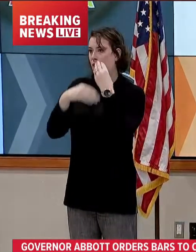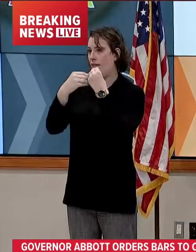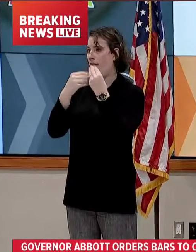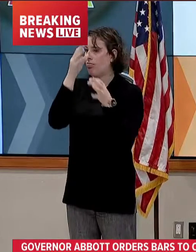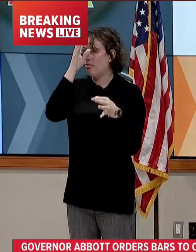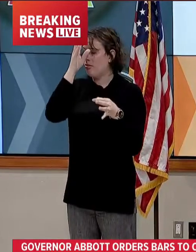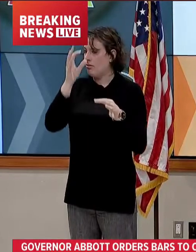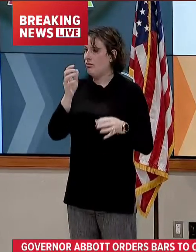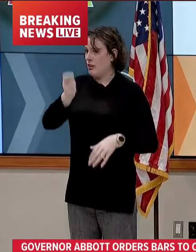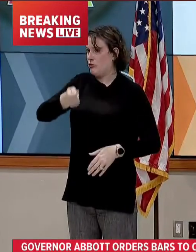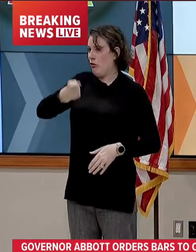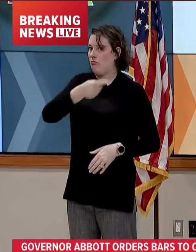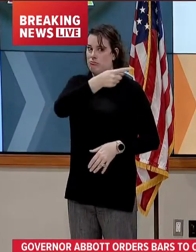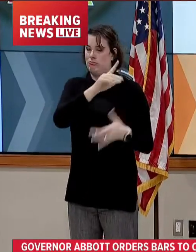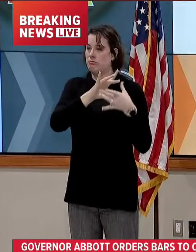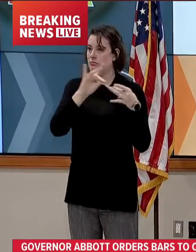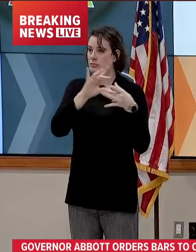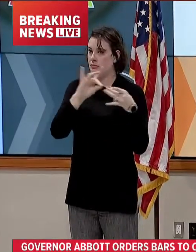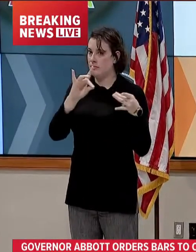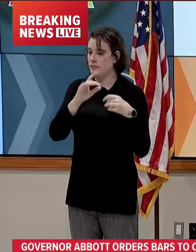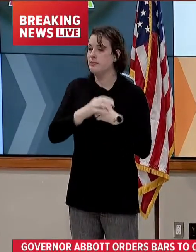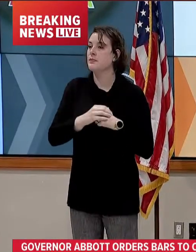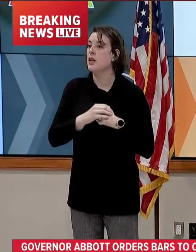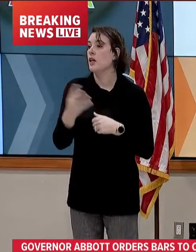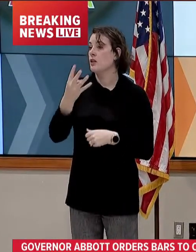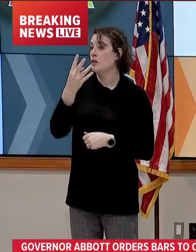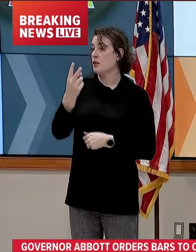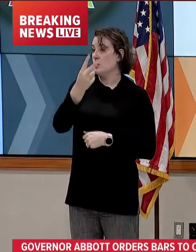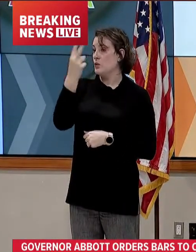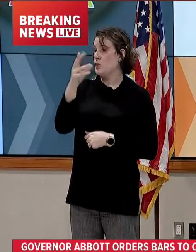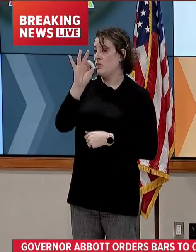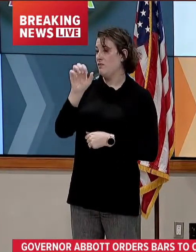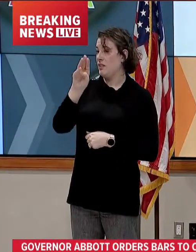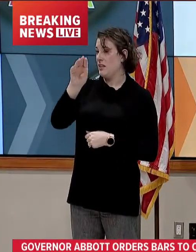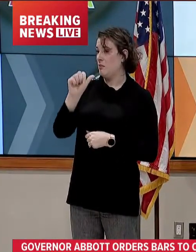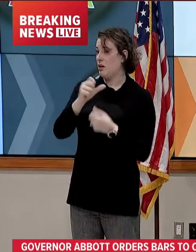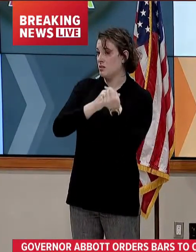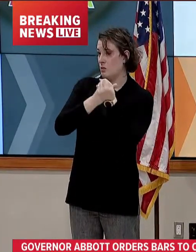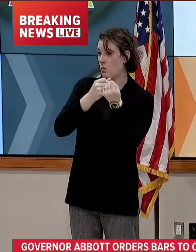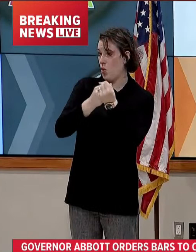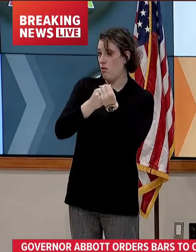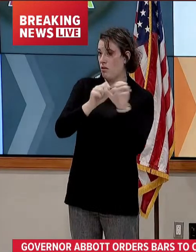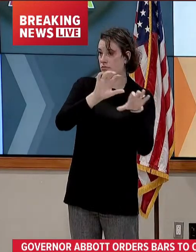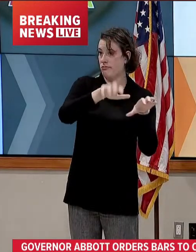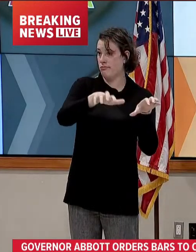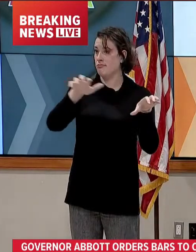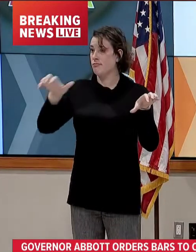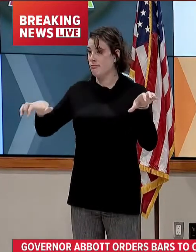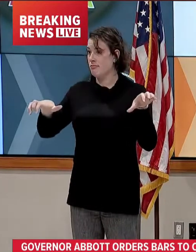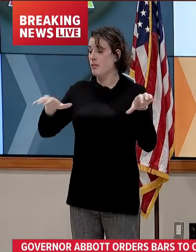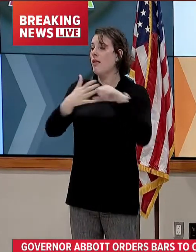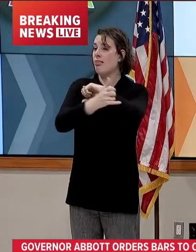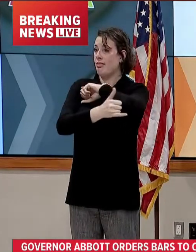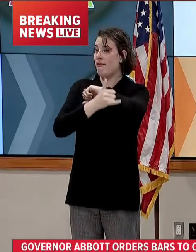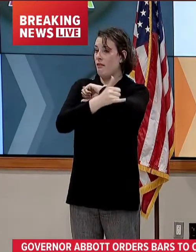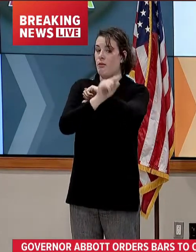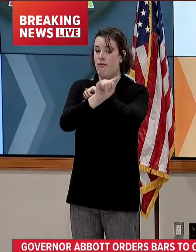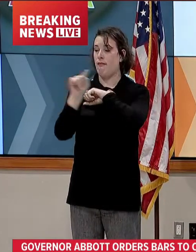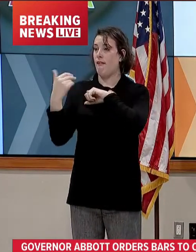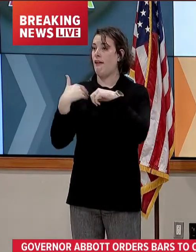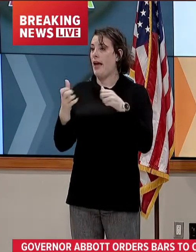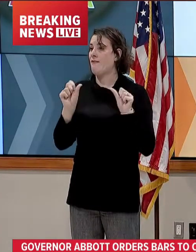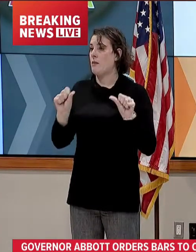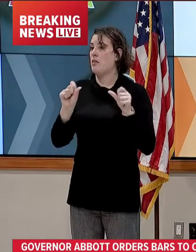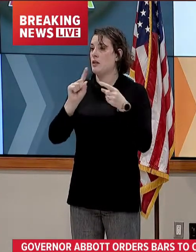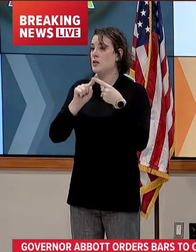judge said. So the 2 FEMA-supported sites at the county, they have a capability of testing